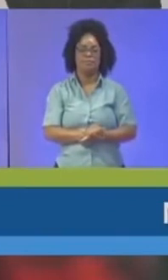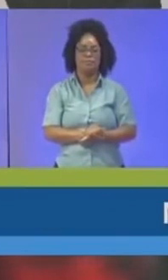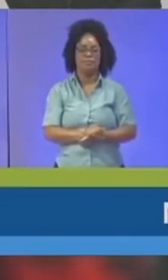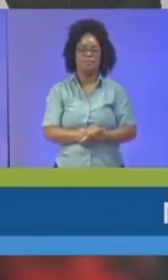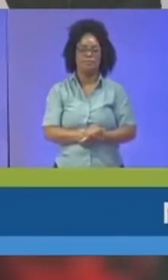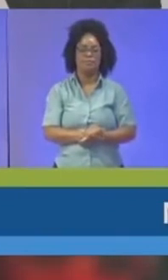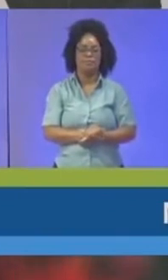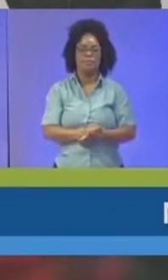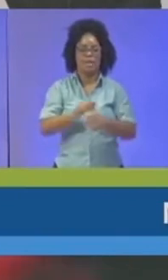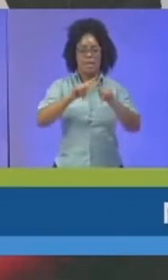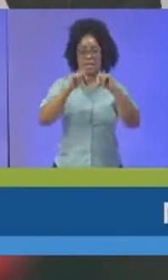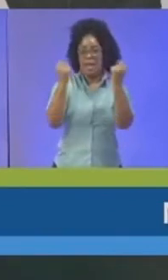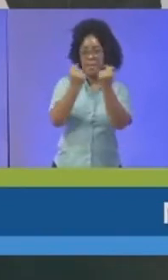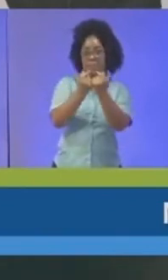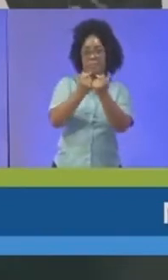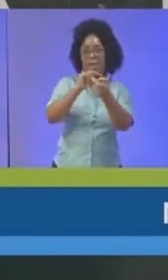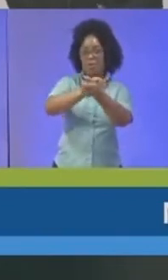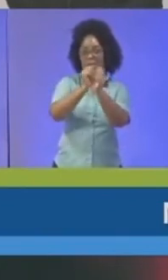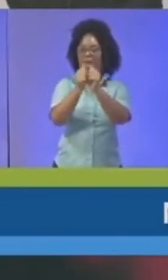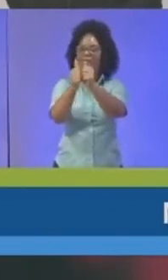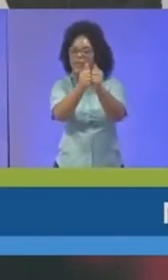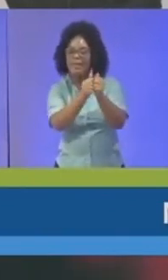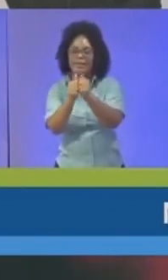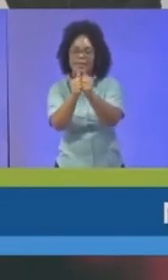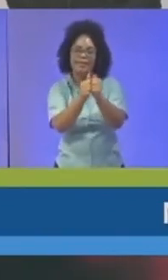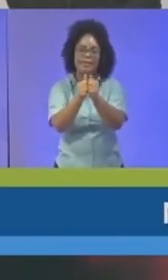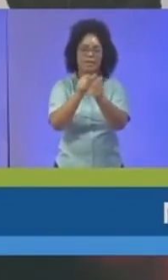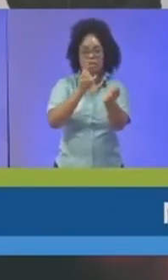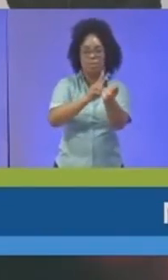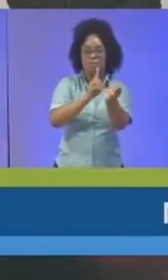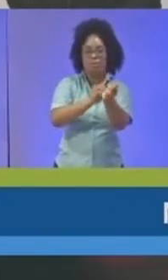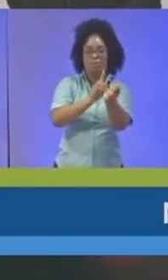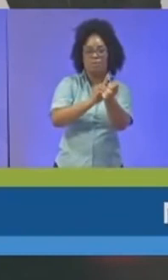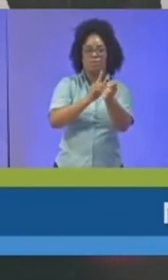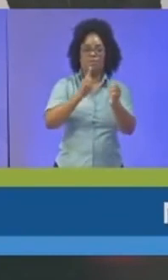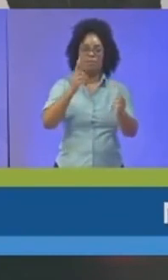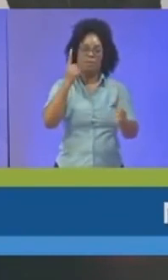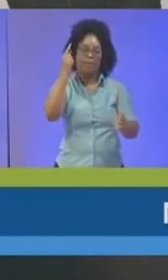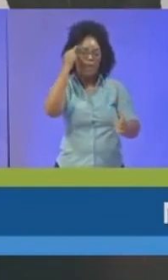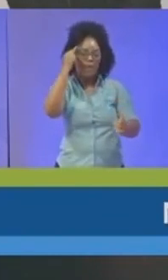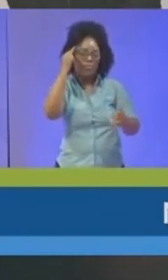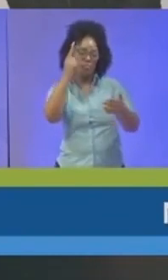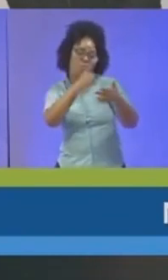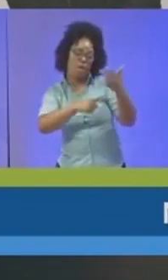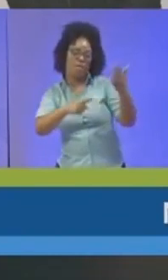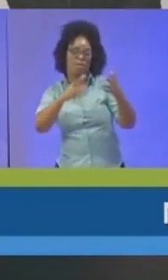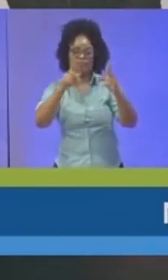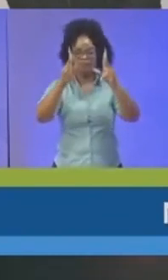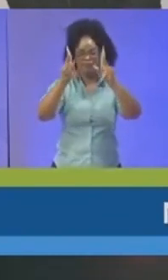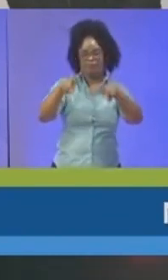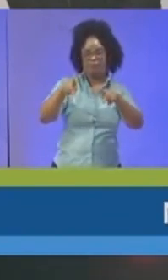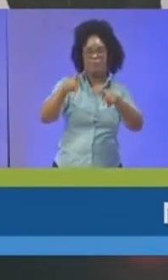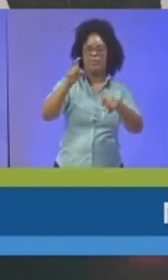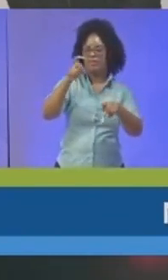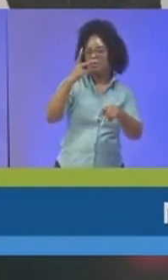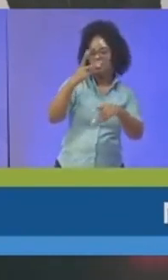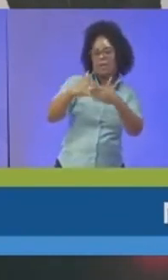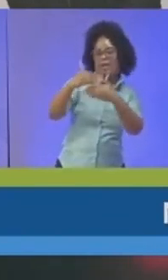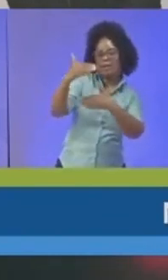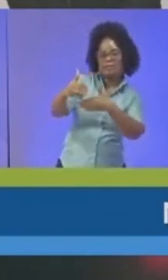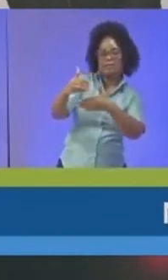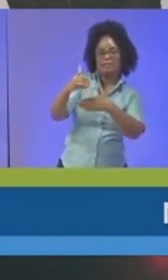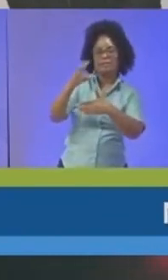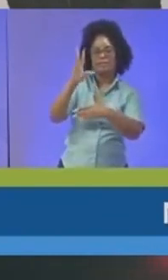team huddle for every single patient. So at the end of the day, the patient leaves after having spent between 6 to 7 hours, having seen